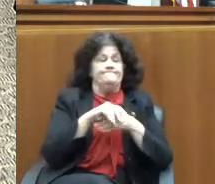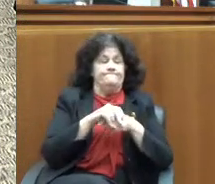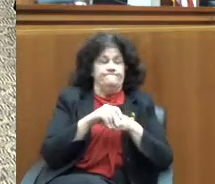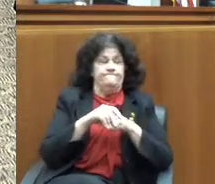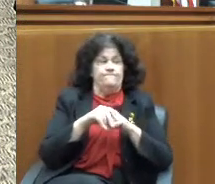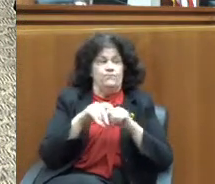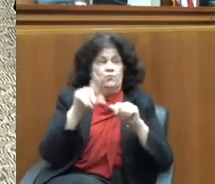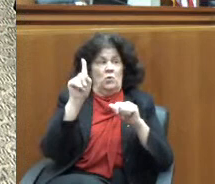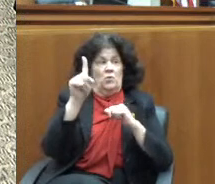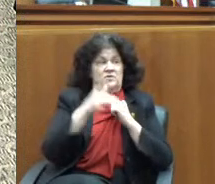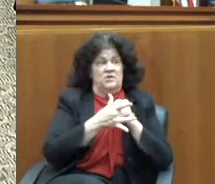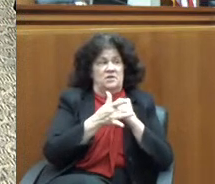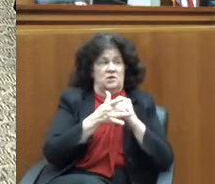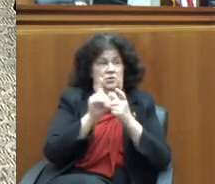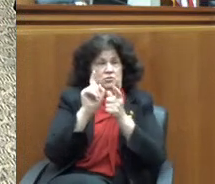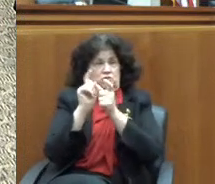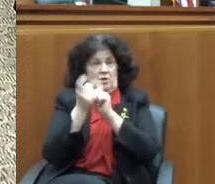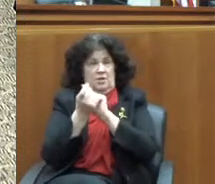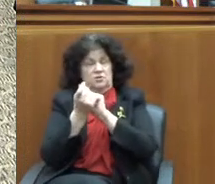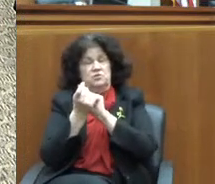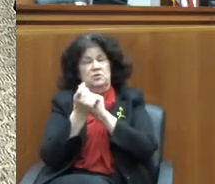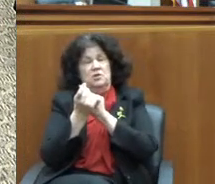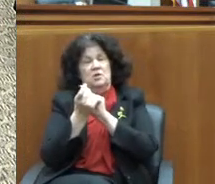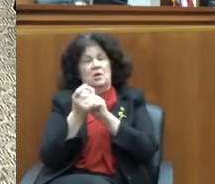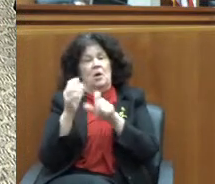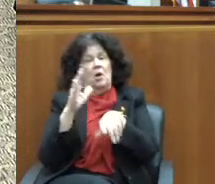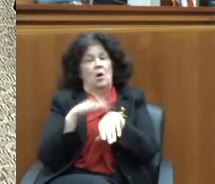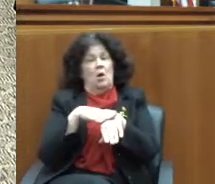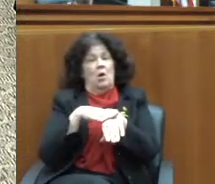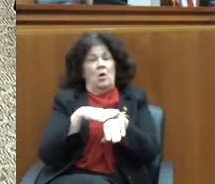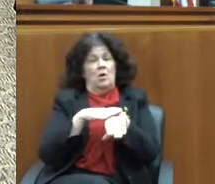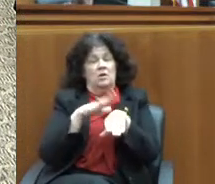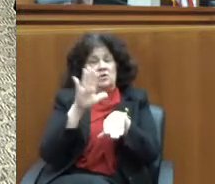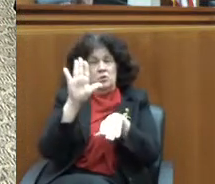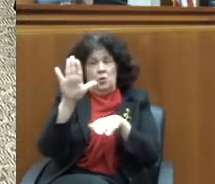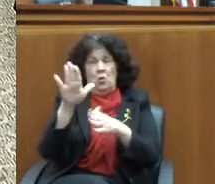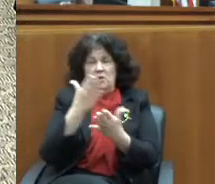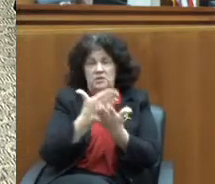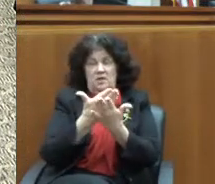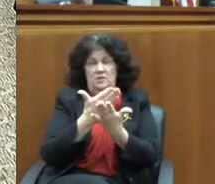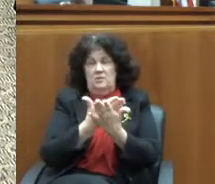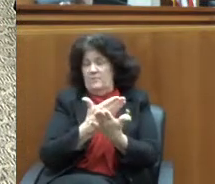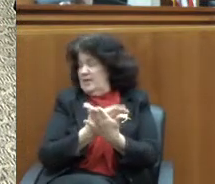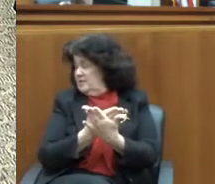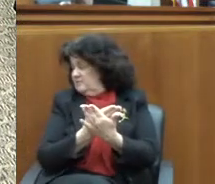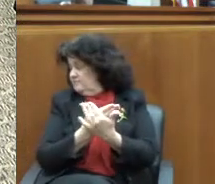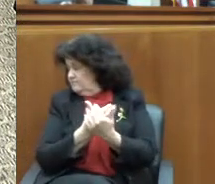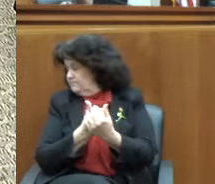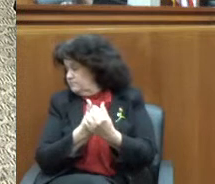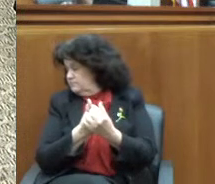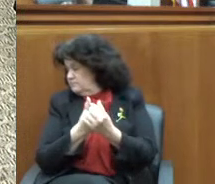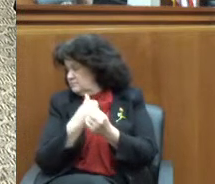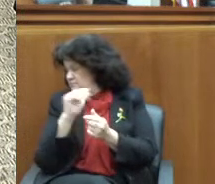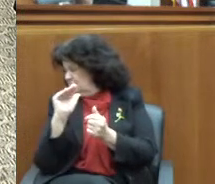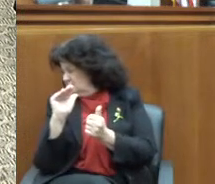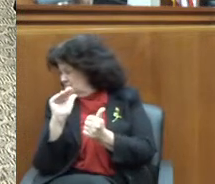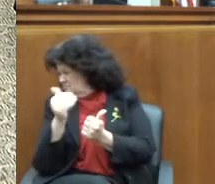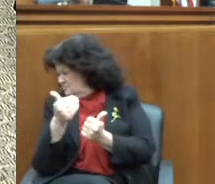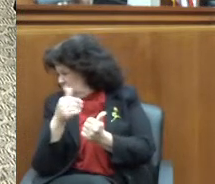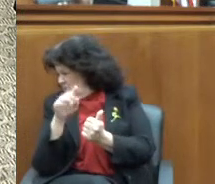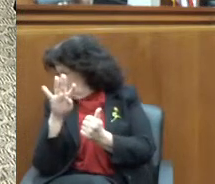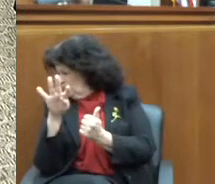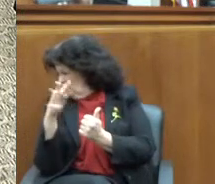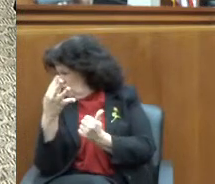recommendations, but one technical change on your document. I don't know which paragraph. It looks like the